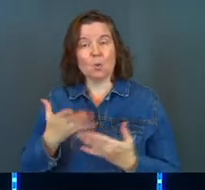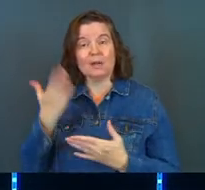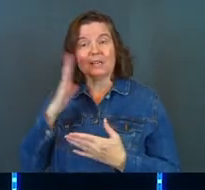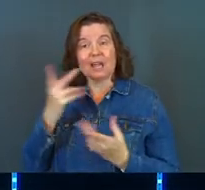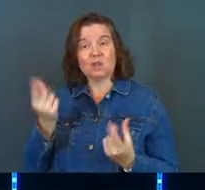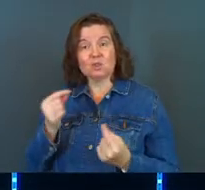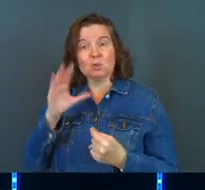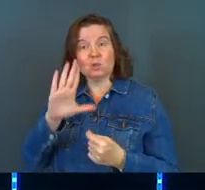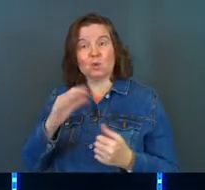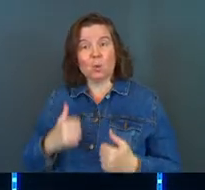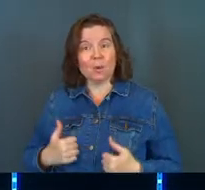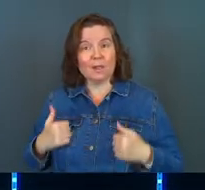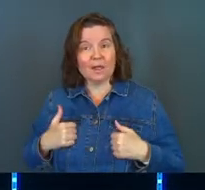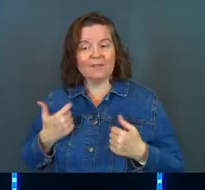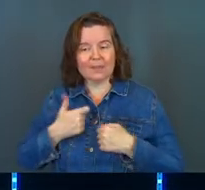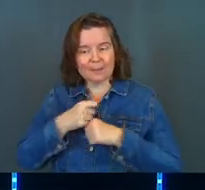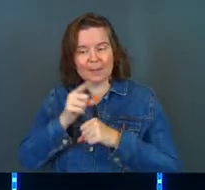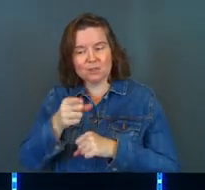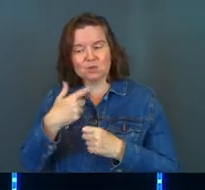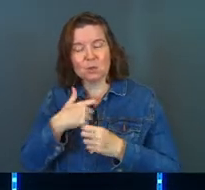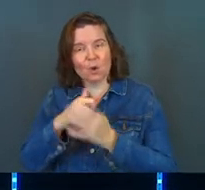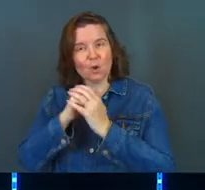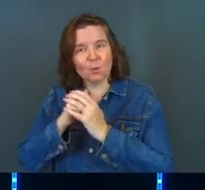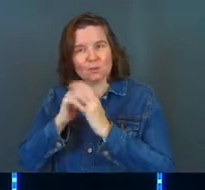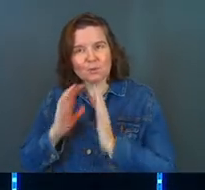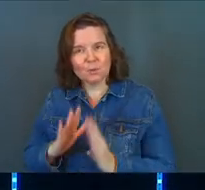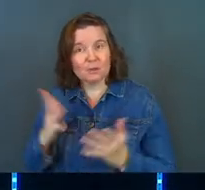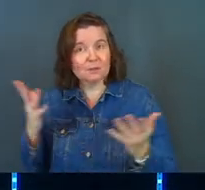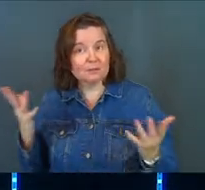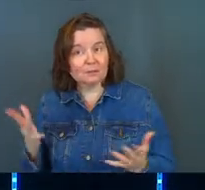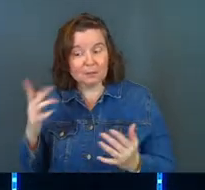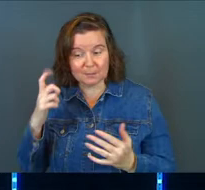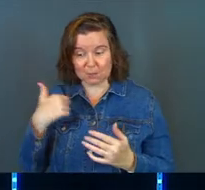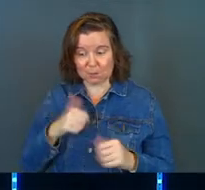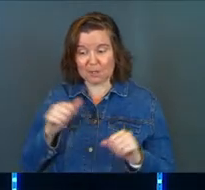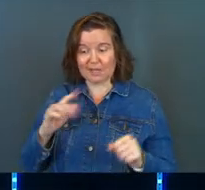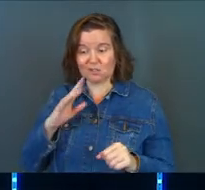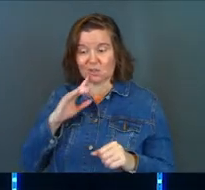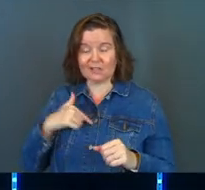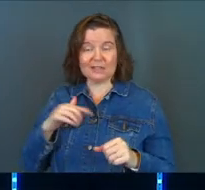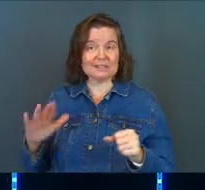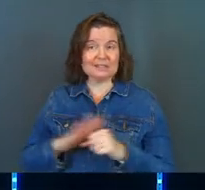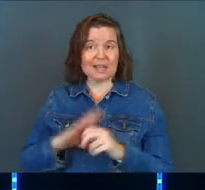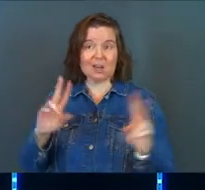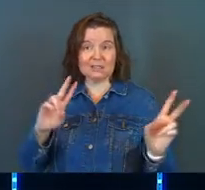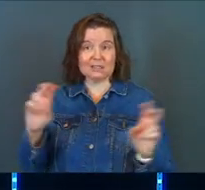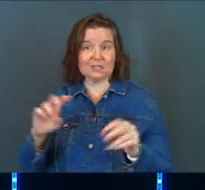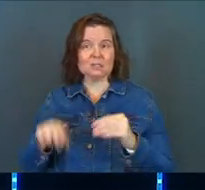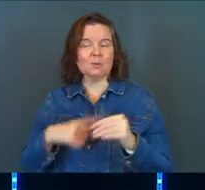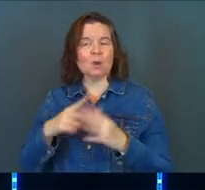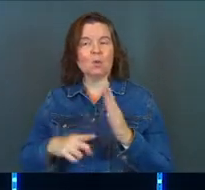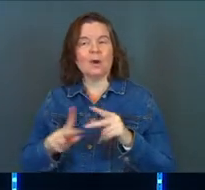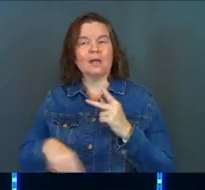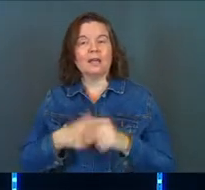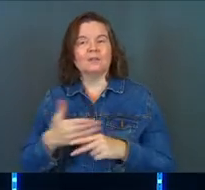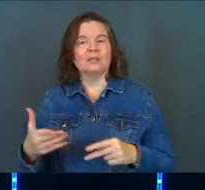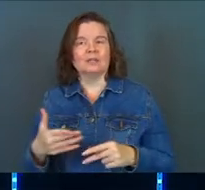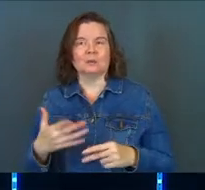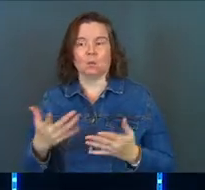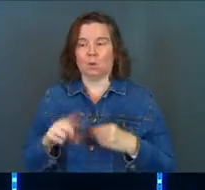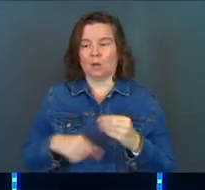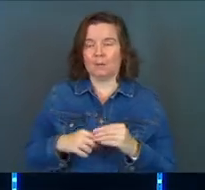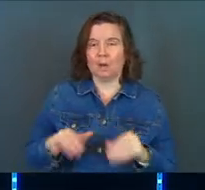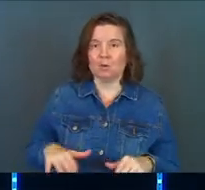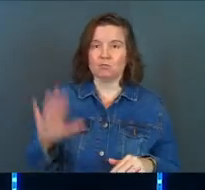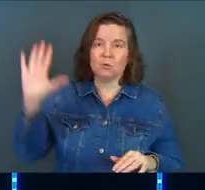did God do in your life that makes you a worshiper? Because we can talk this entire series about what kinds of things. Well, what